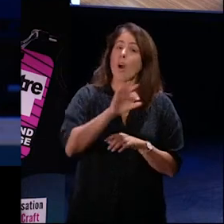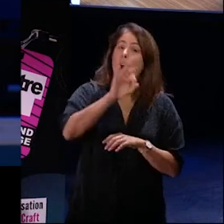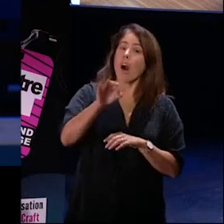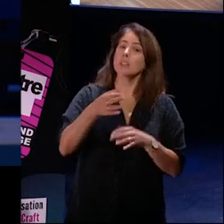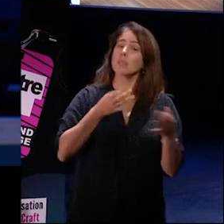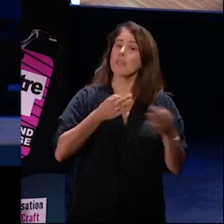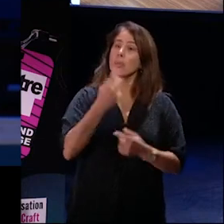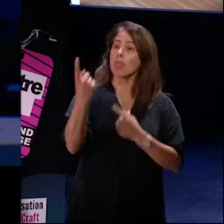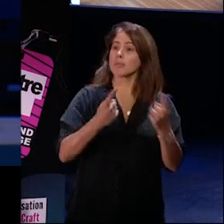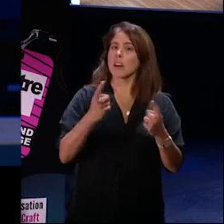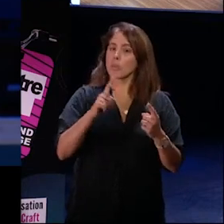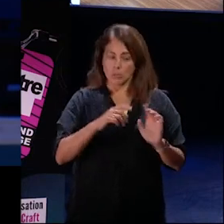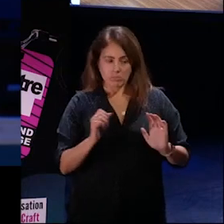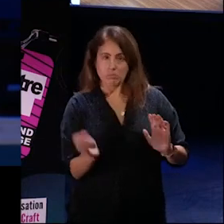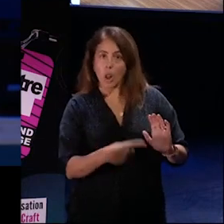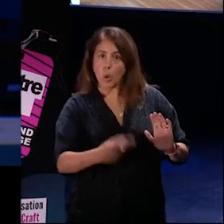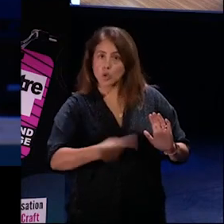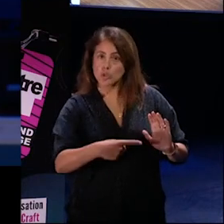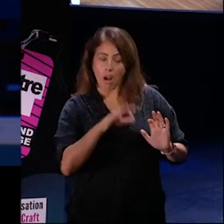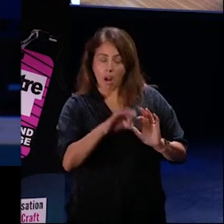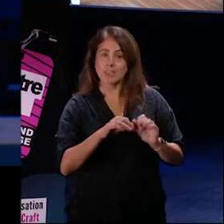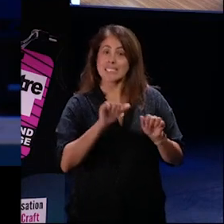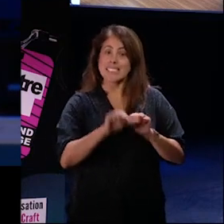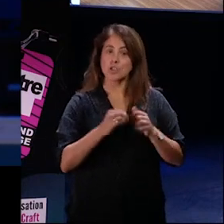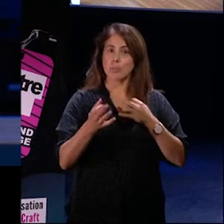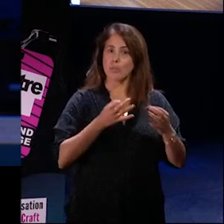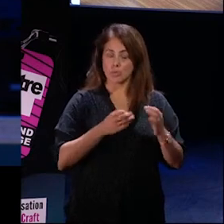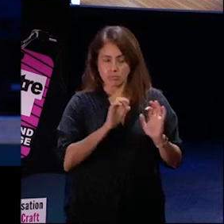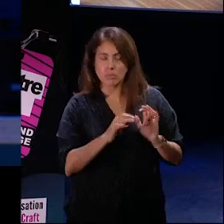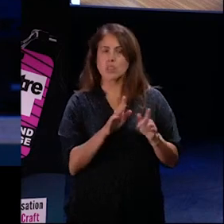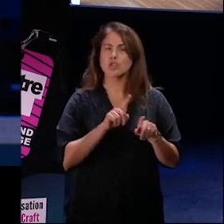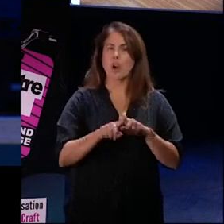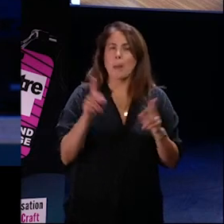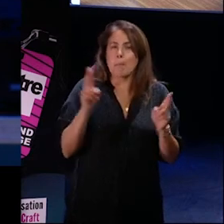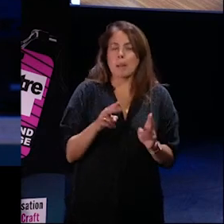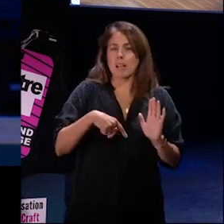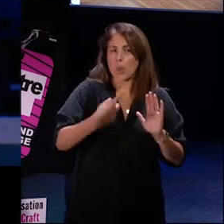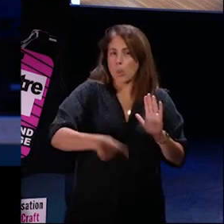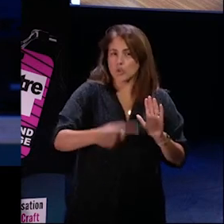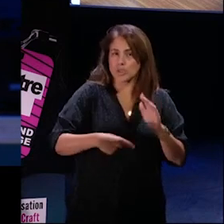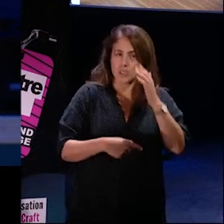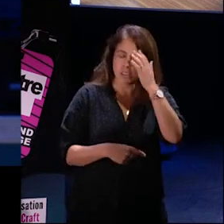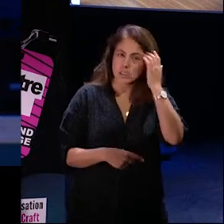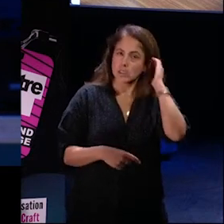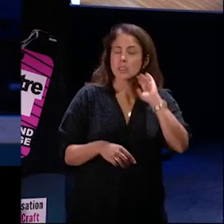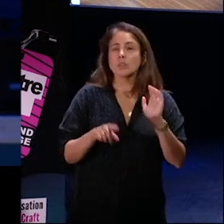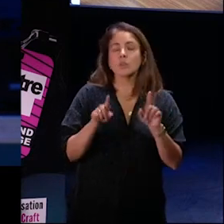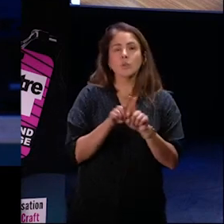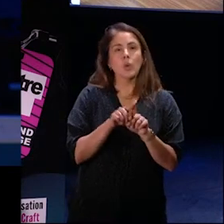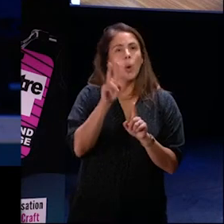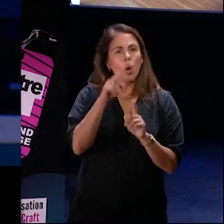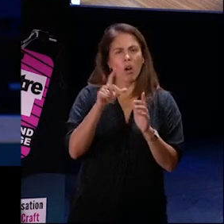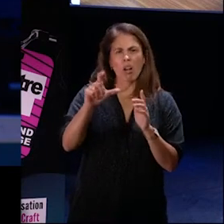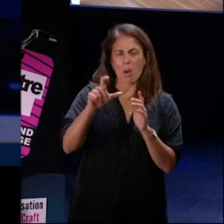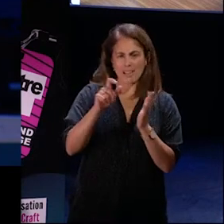what they put in the laundry after every performance to minimise our use of the laundry. We're looking at carbon literacy training for all